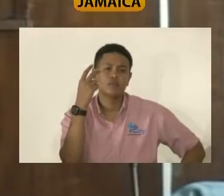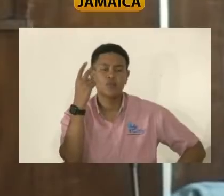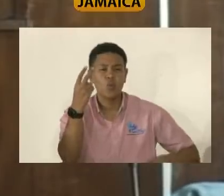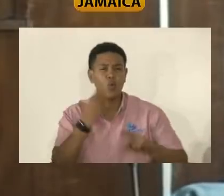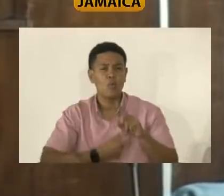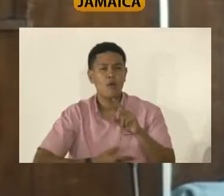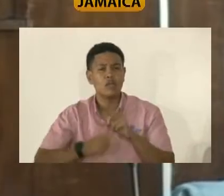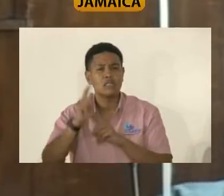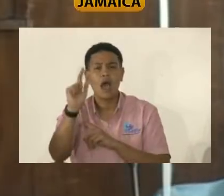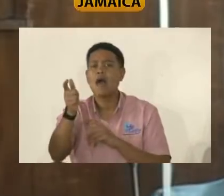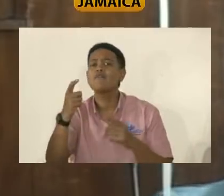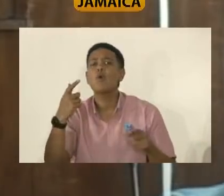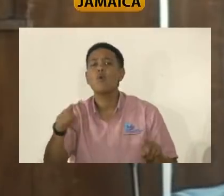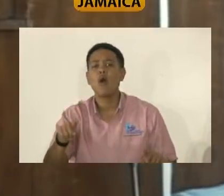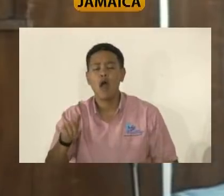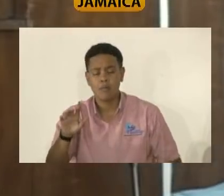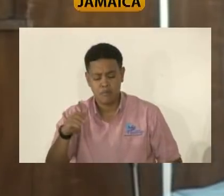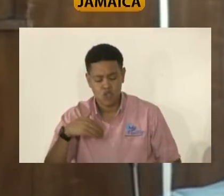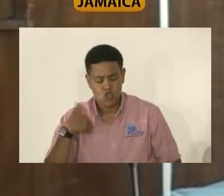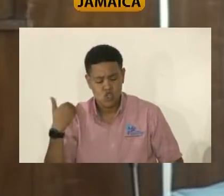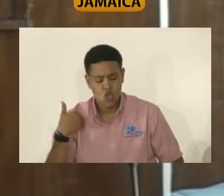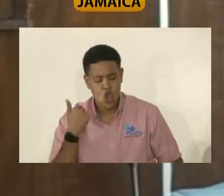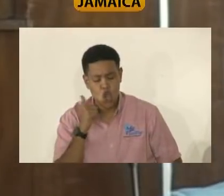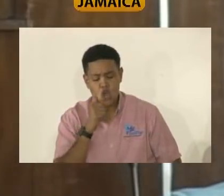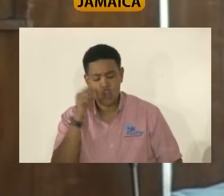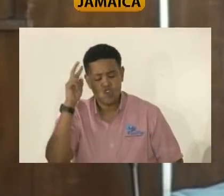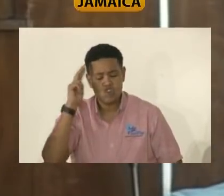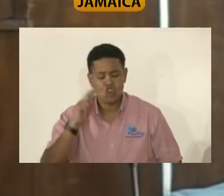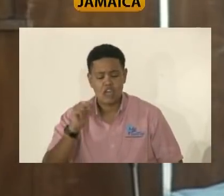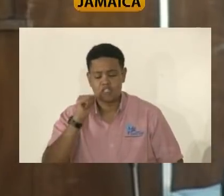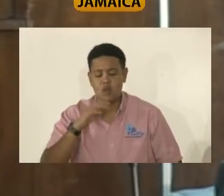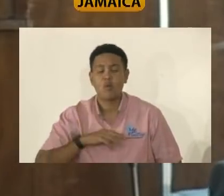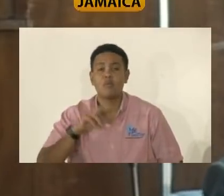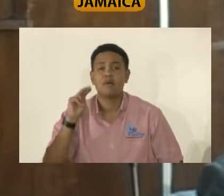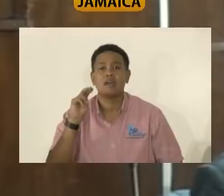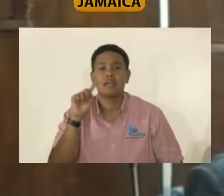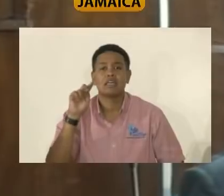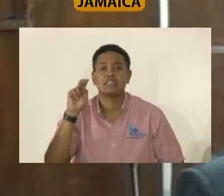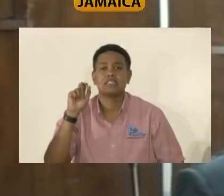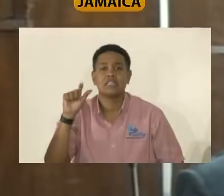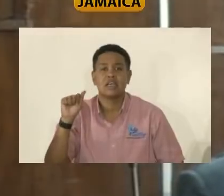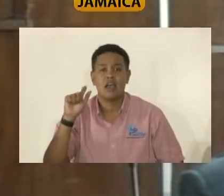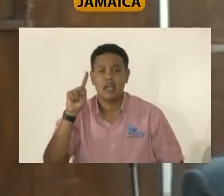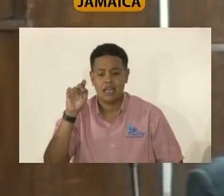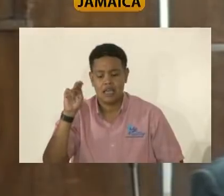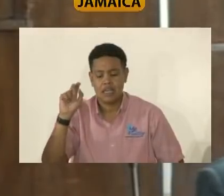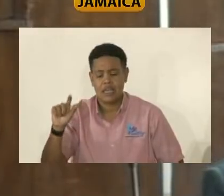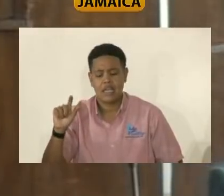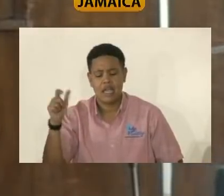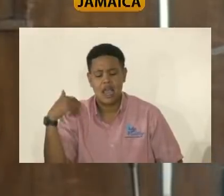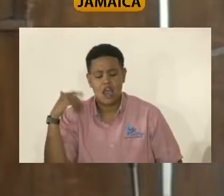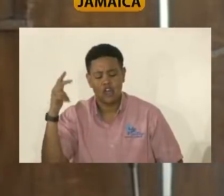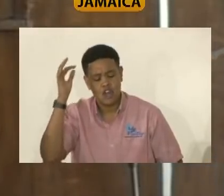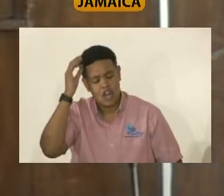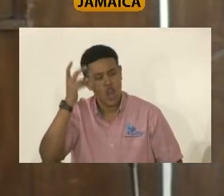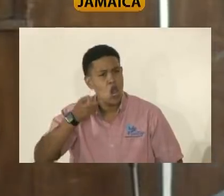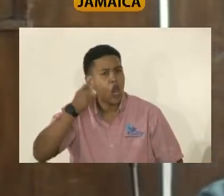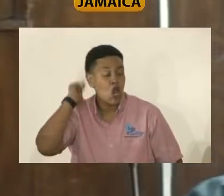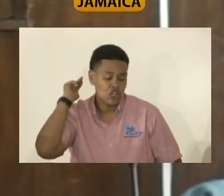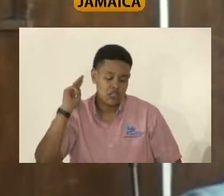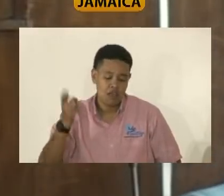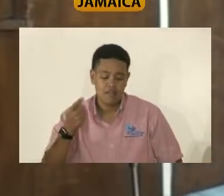2 months after that young Rasta woman in Zinga King had her hair cut